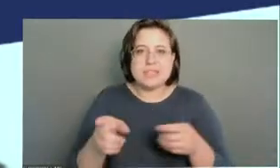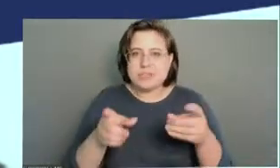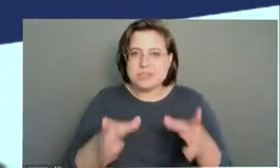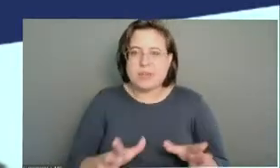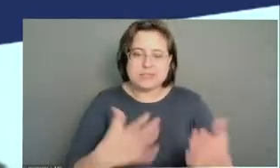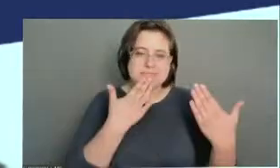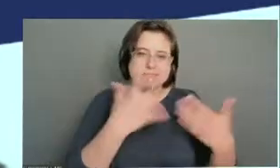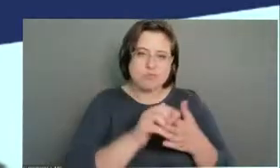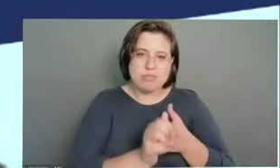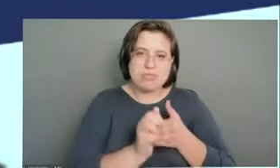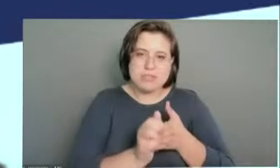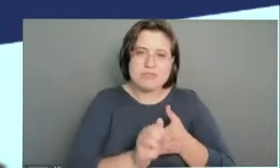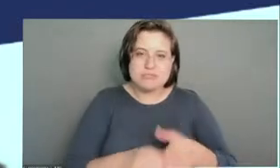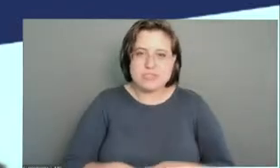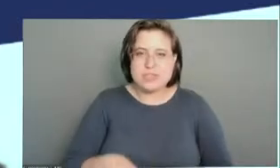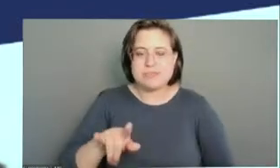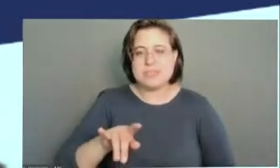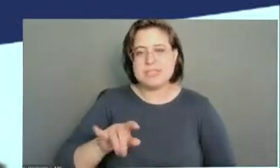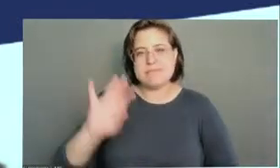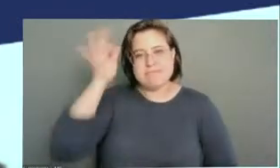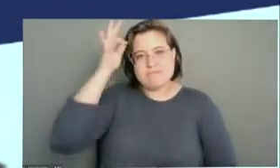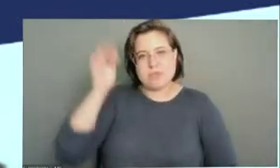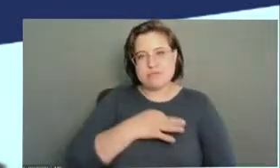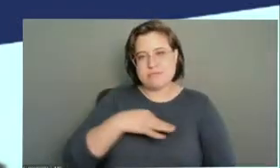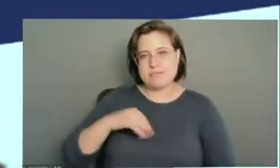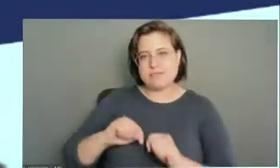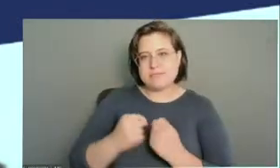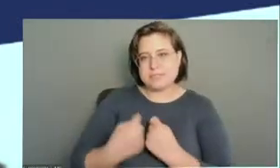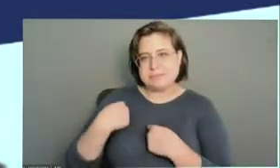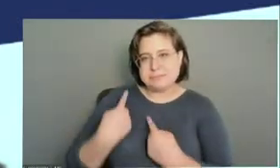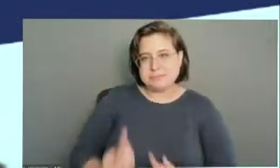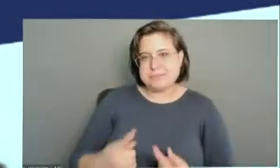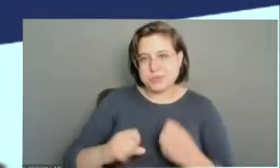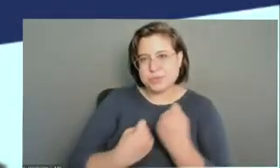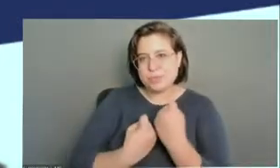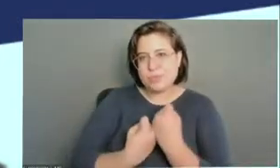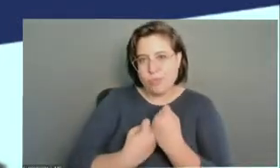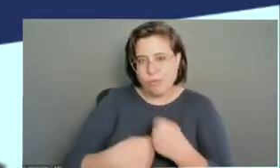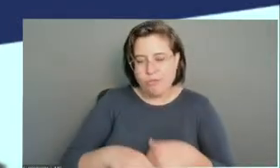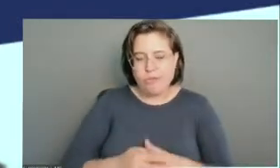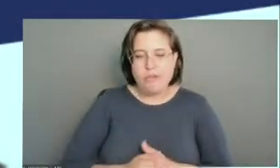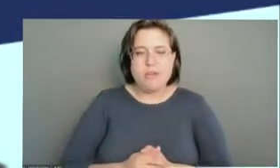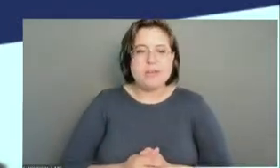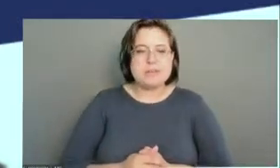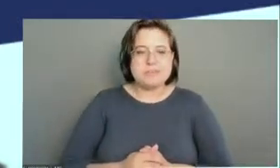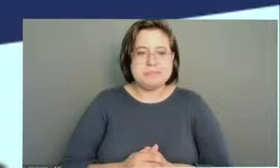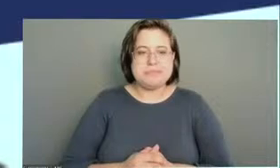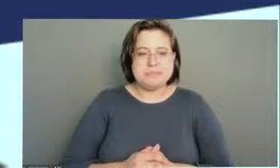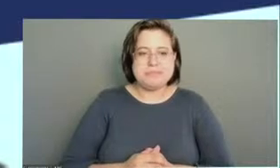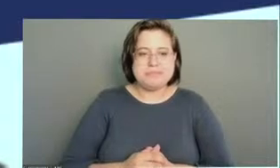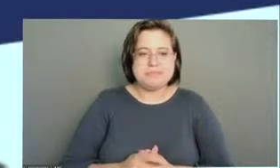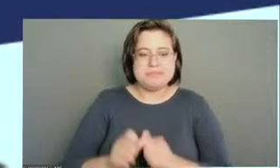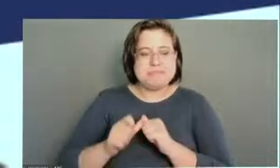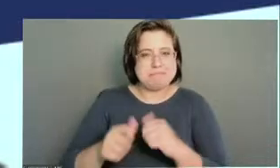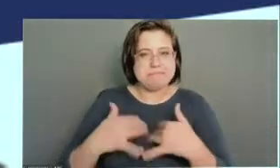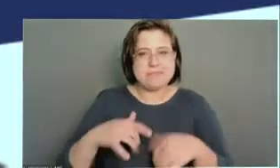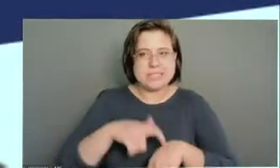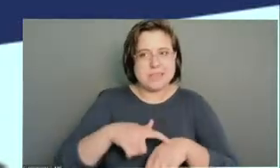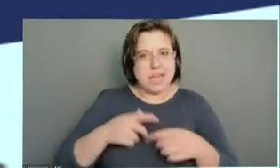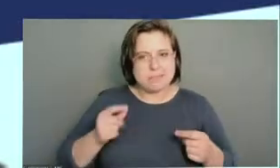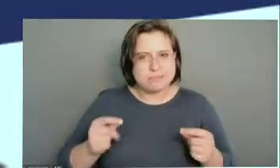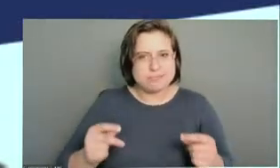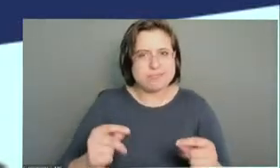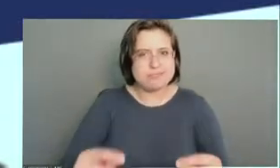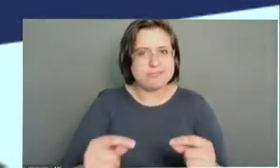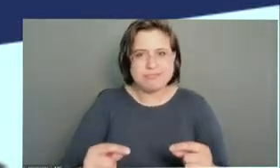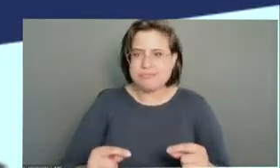leadership leading the federal staff team through all of this support, getting us through these sprints at a tremendous pace